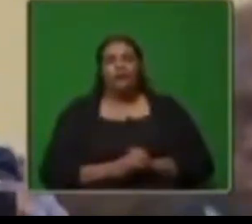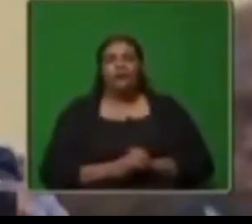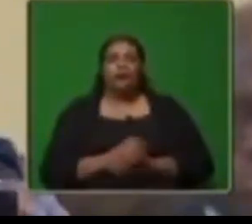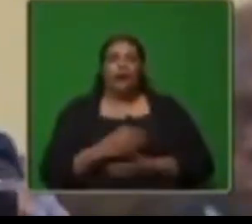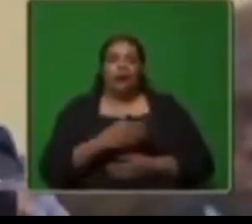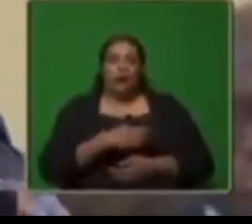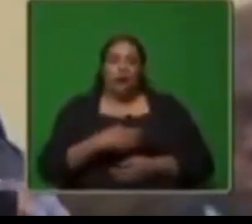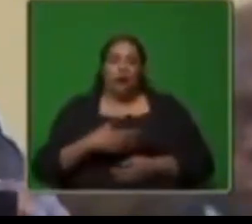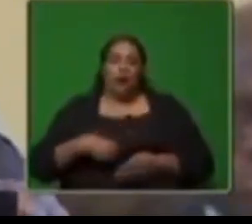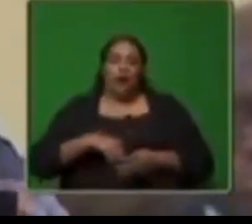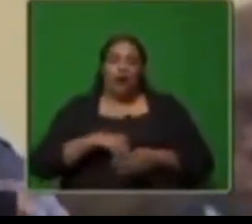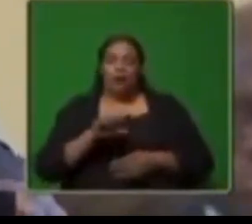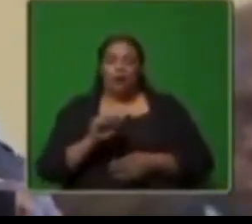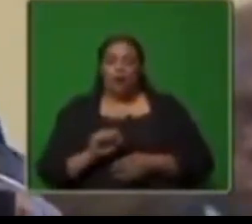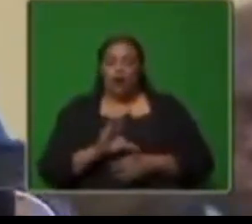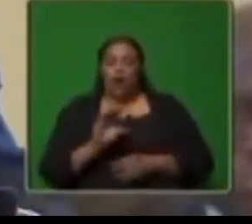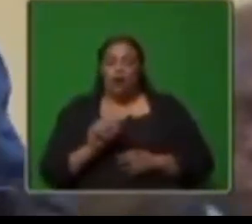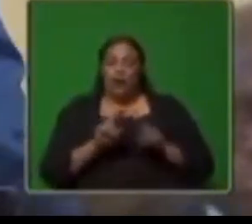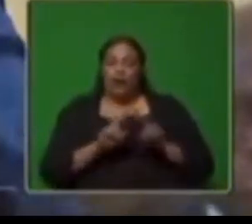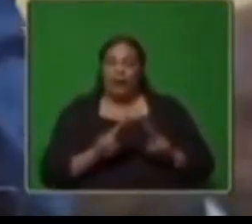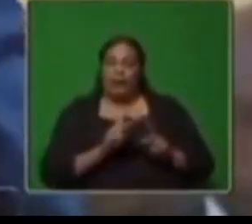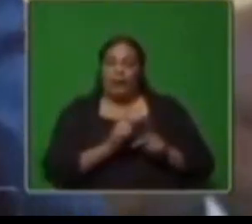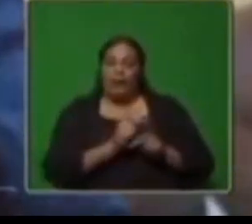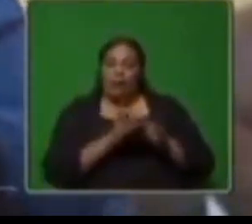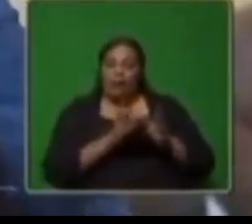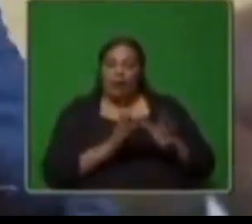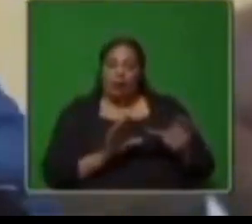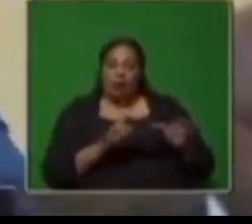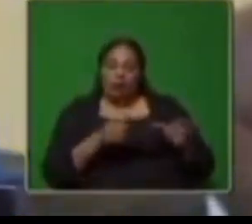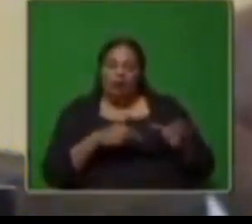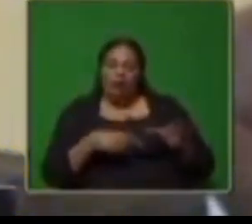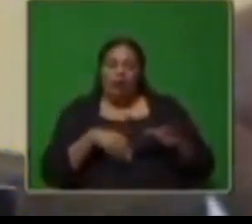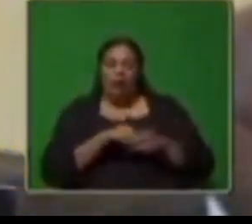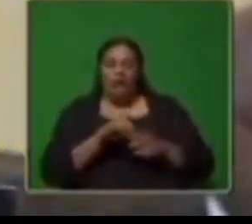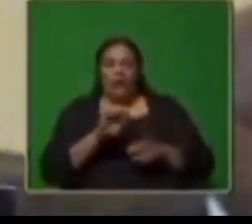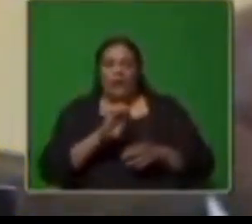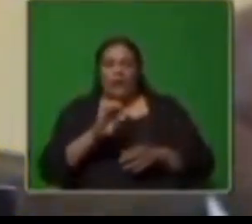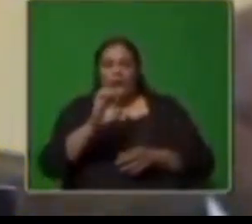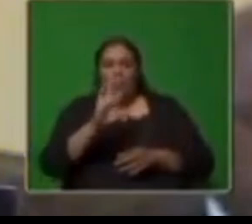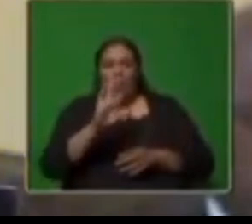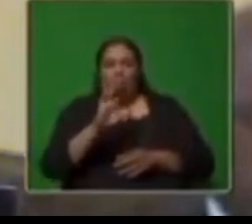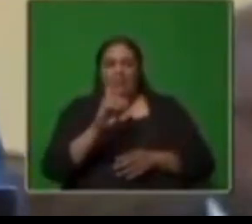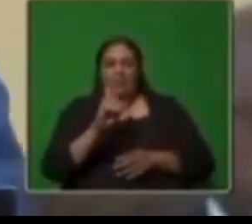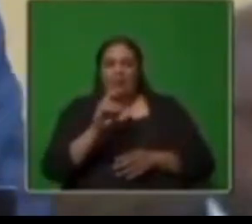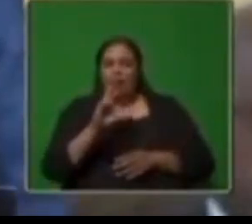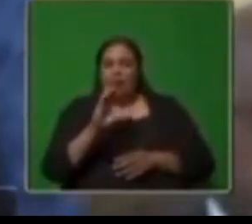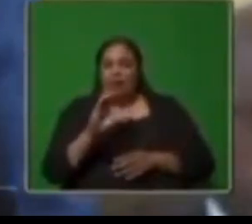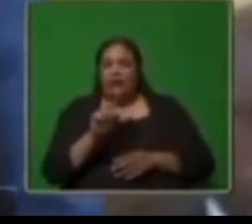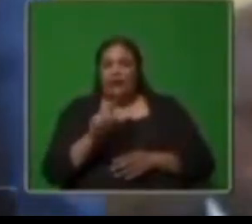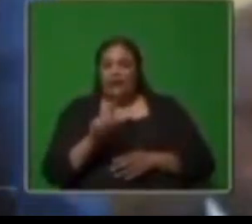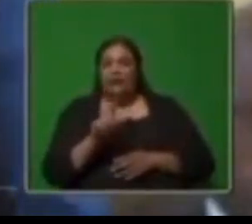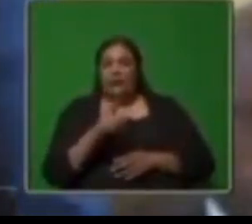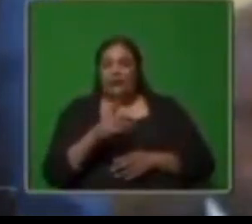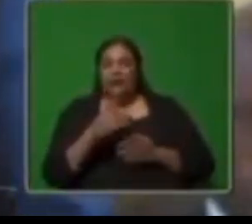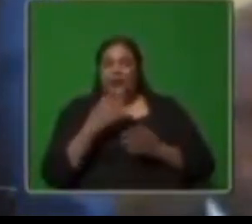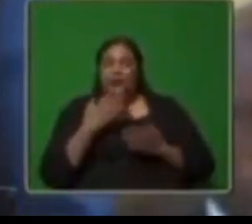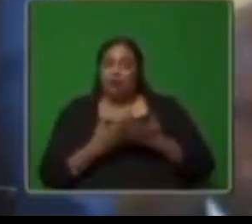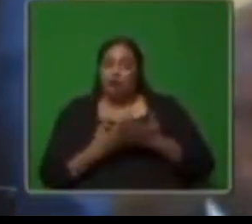The presence of South African peacekeepers in the eastern DRC is